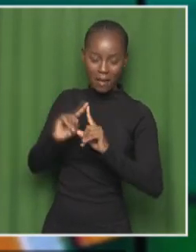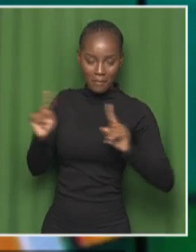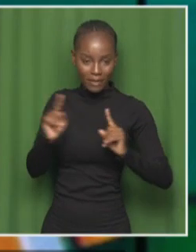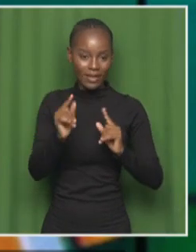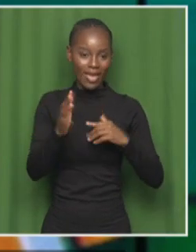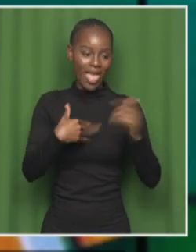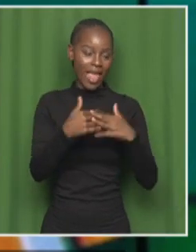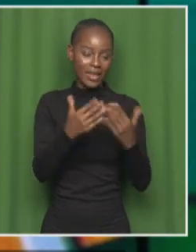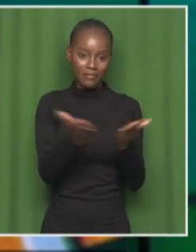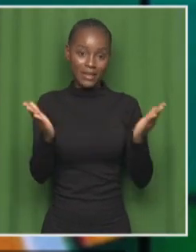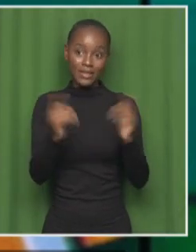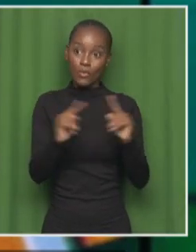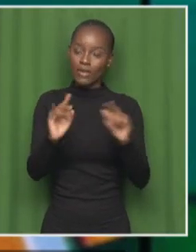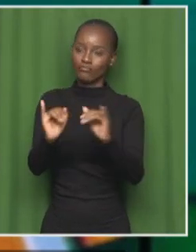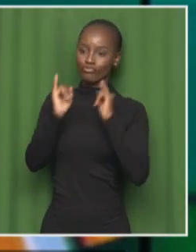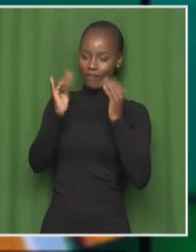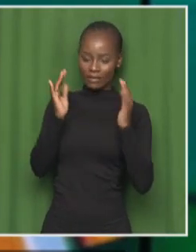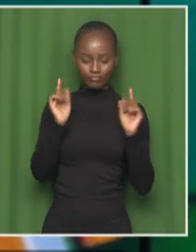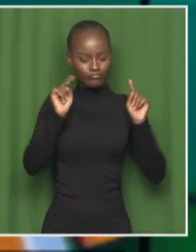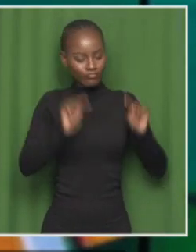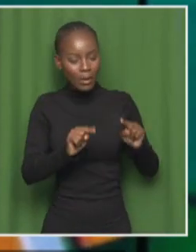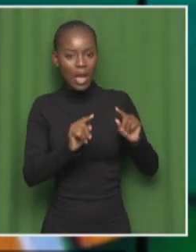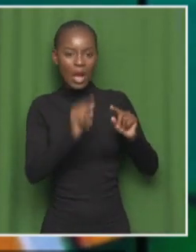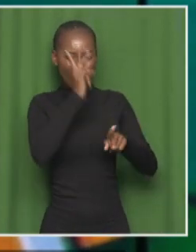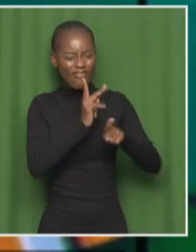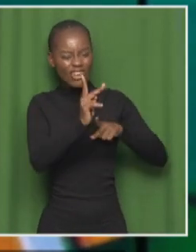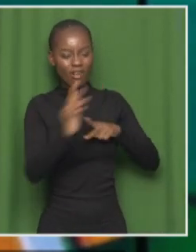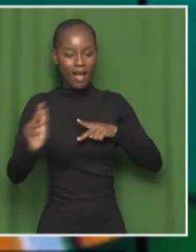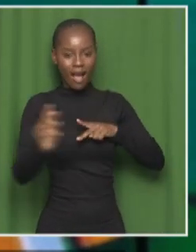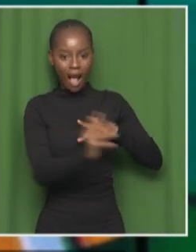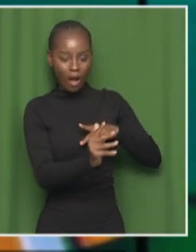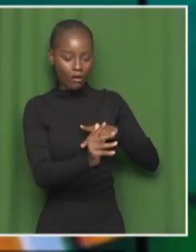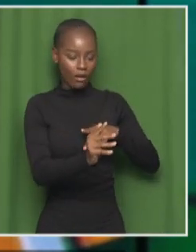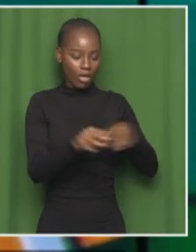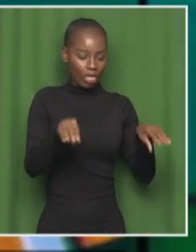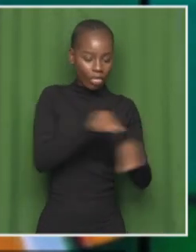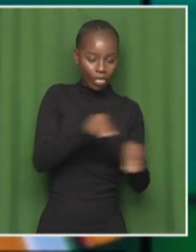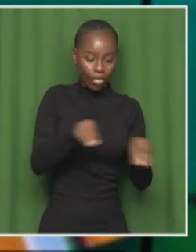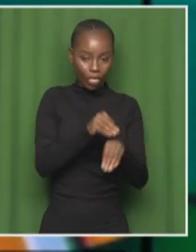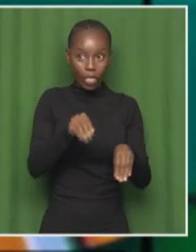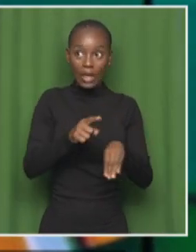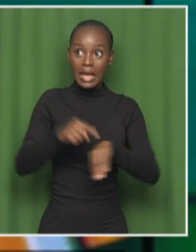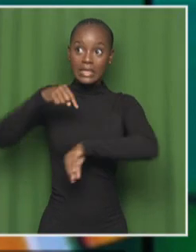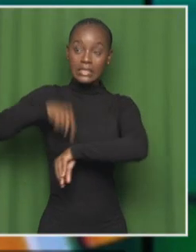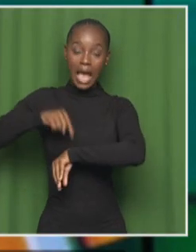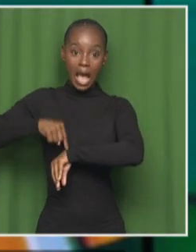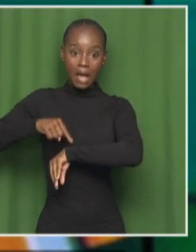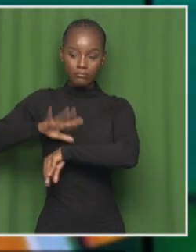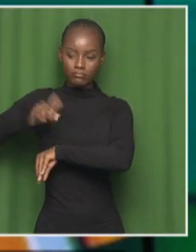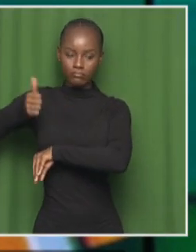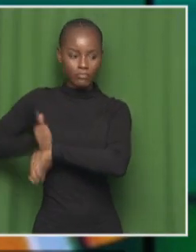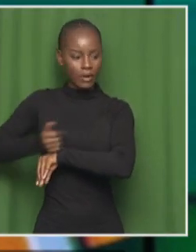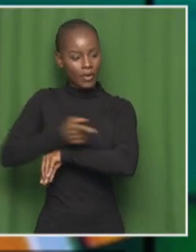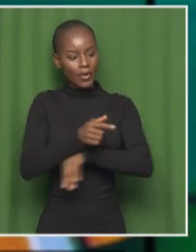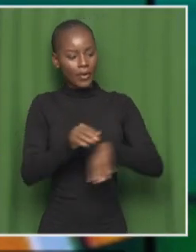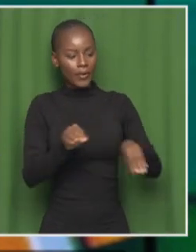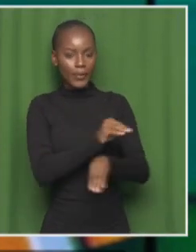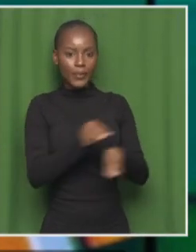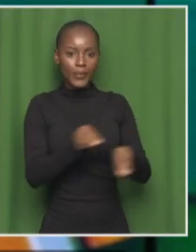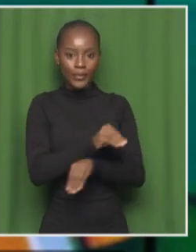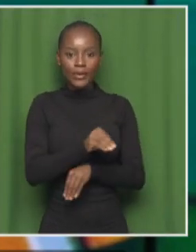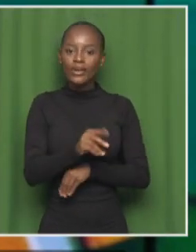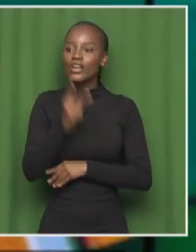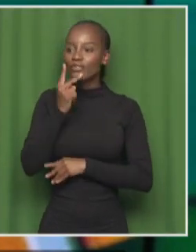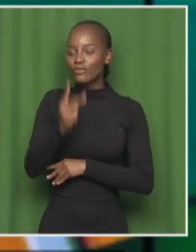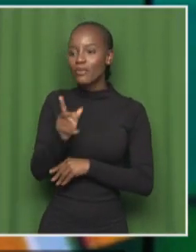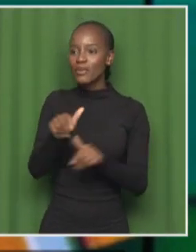we show them how it is played, that you need to play with a clock. You're not going to, some people, if they are losing a game, they can keep it till the